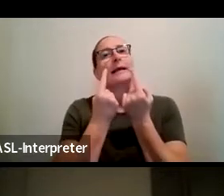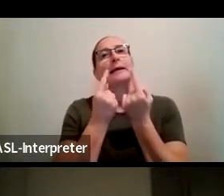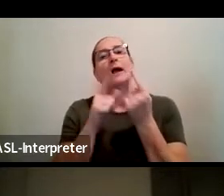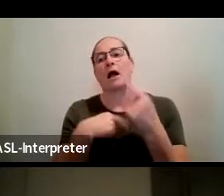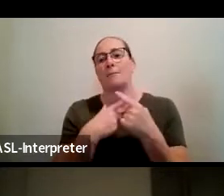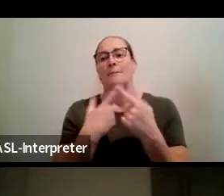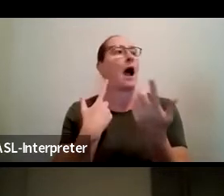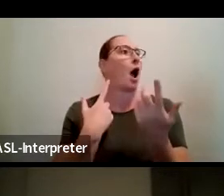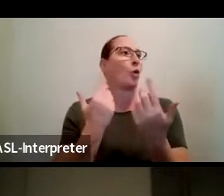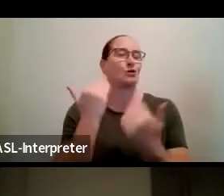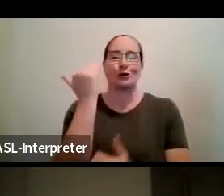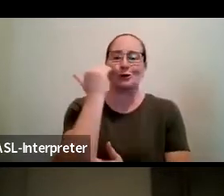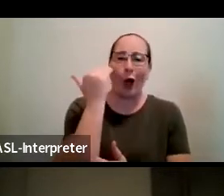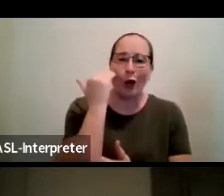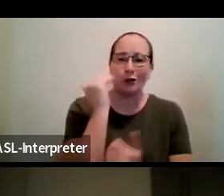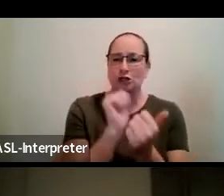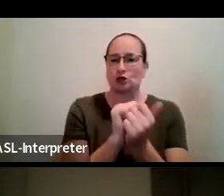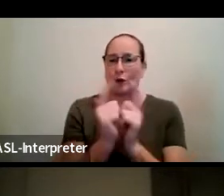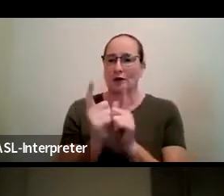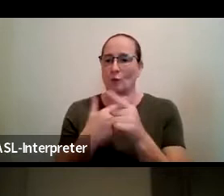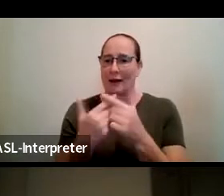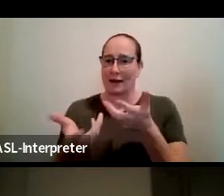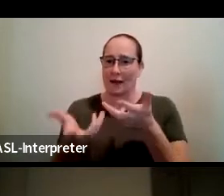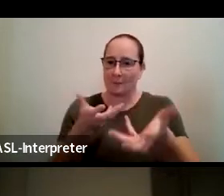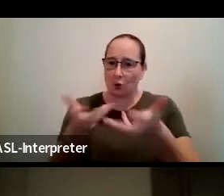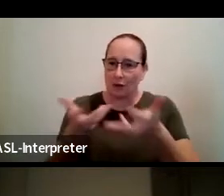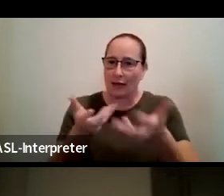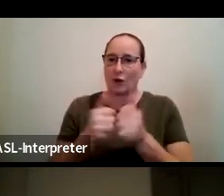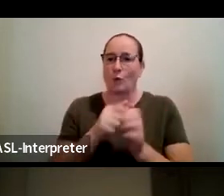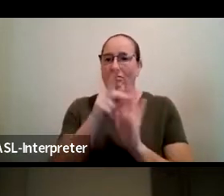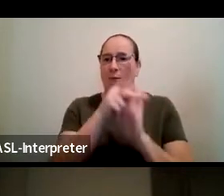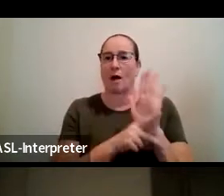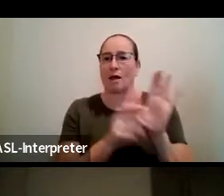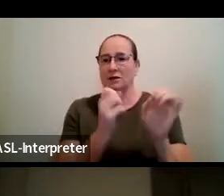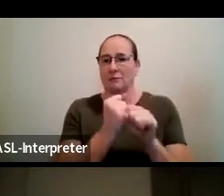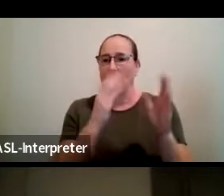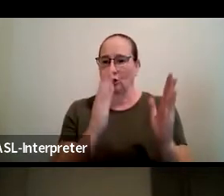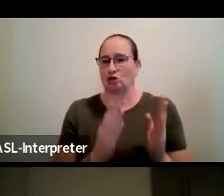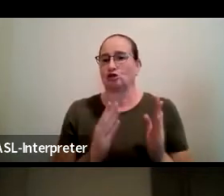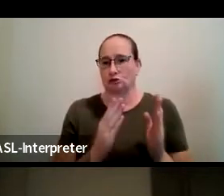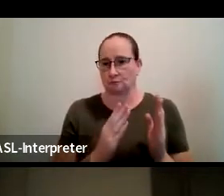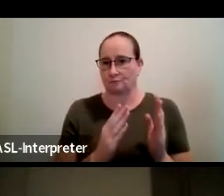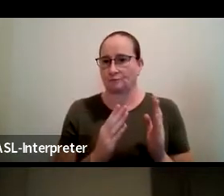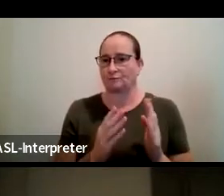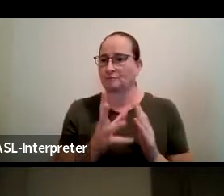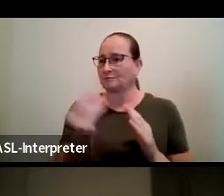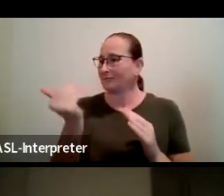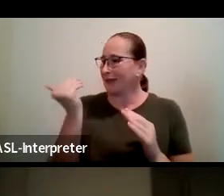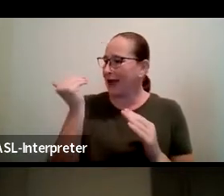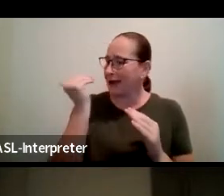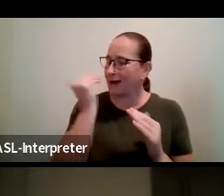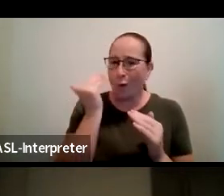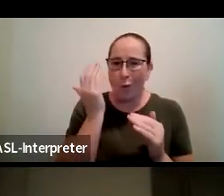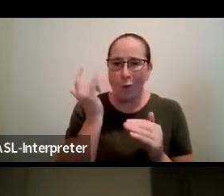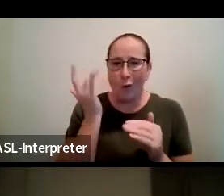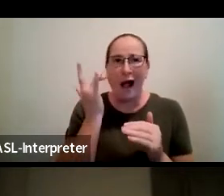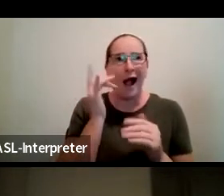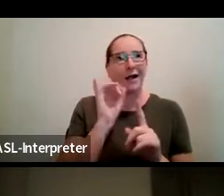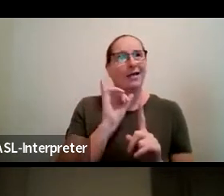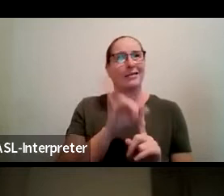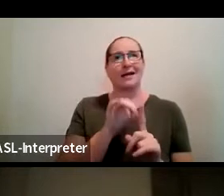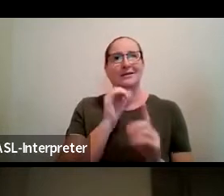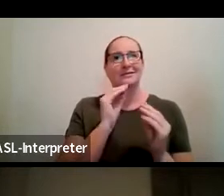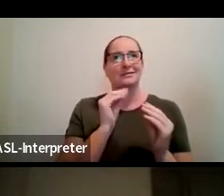knowledge translation when communicating with policymakers and why, why that isn't